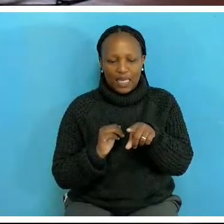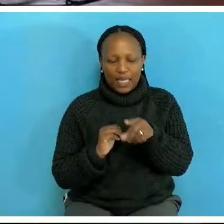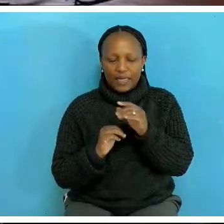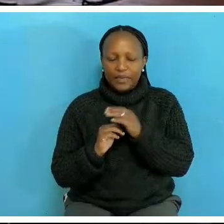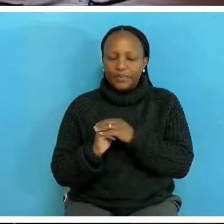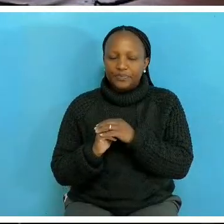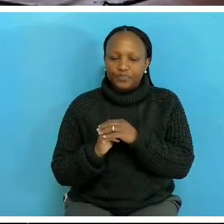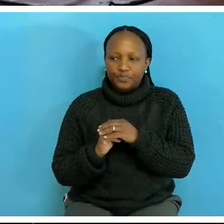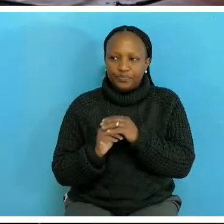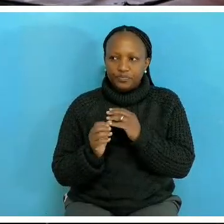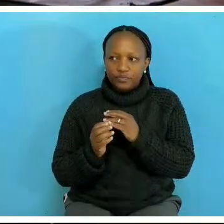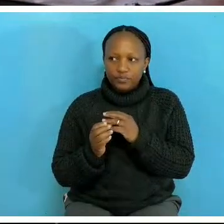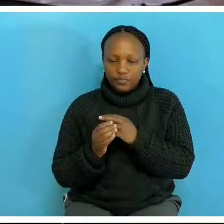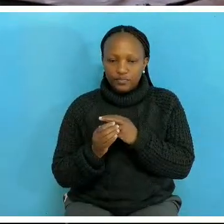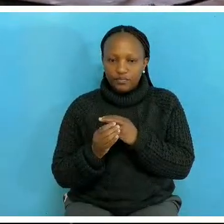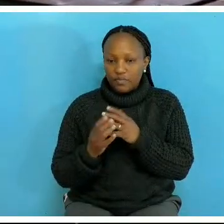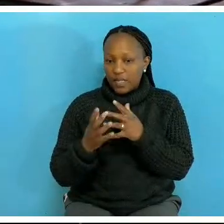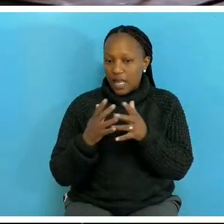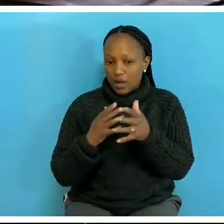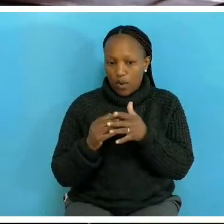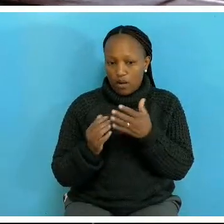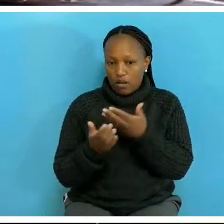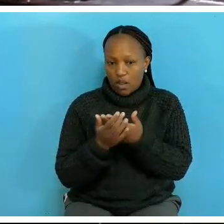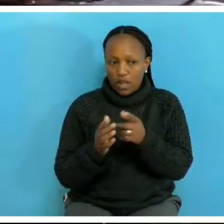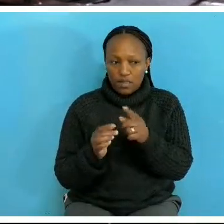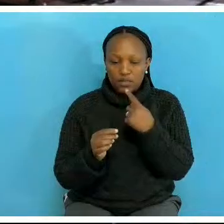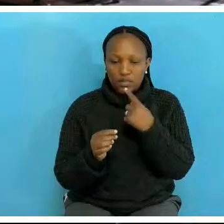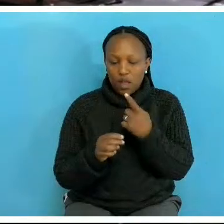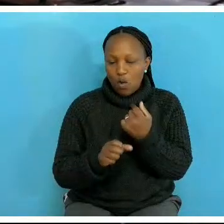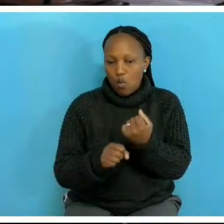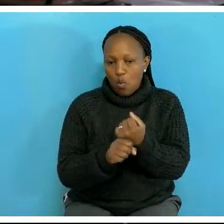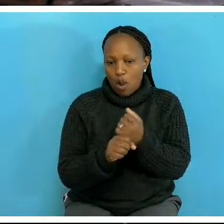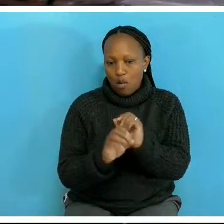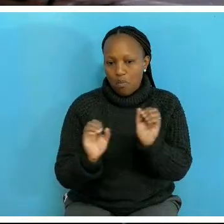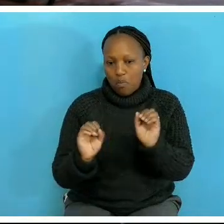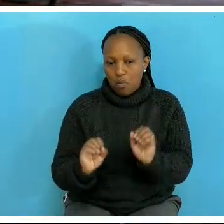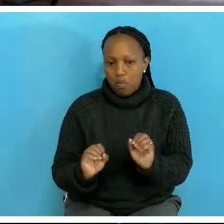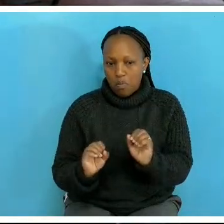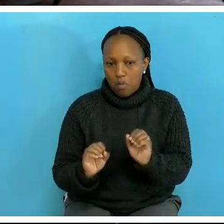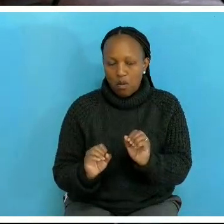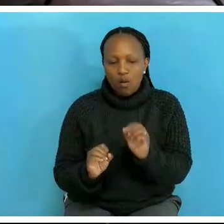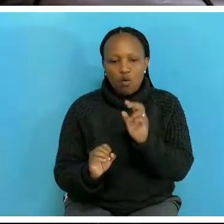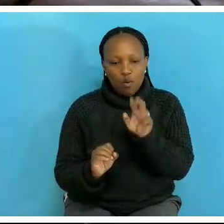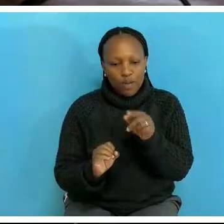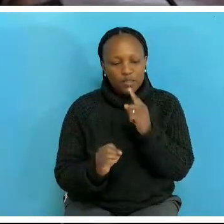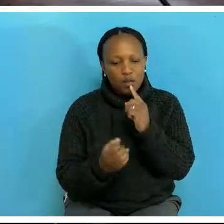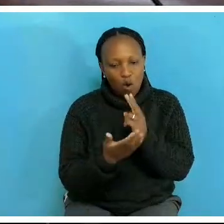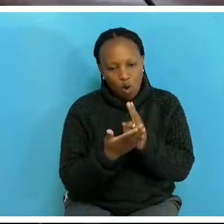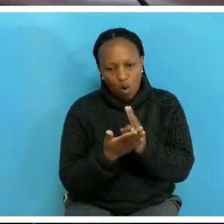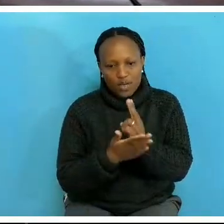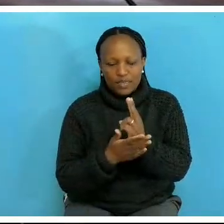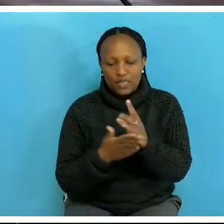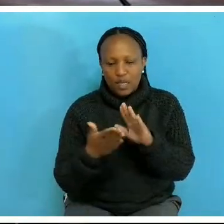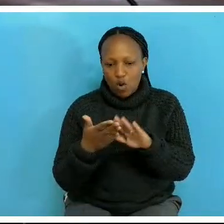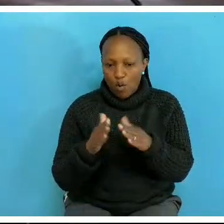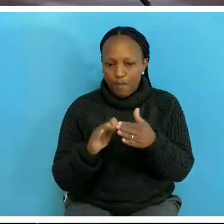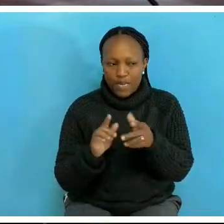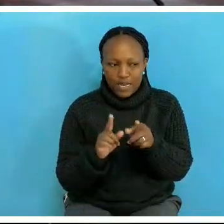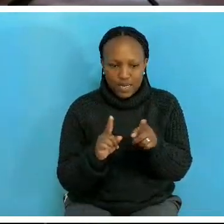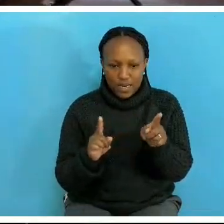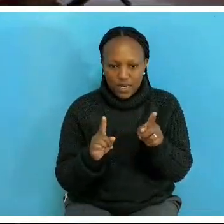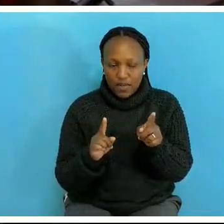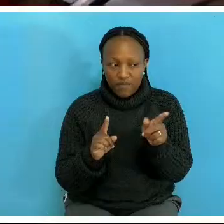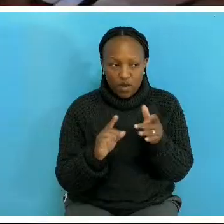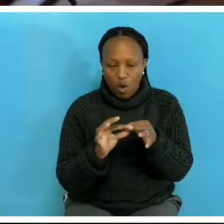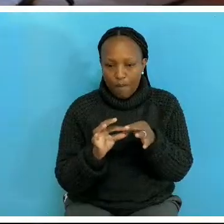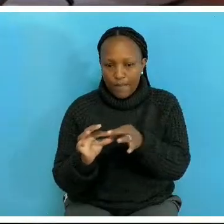Chair, anyone would come and say they did not work. But let us be honest as the people, the community and the citizens. If you're not